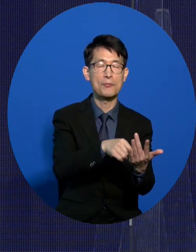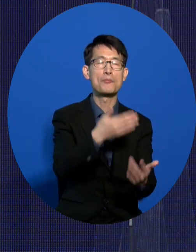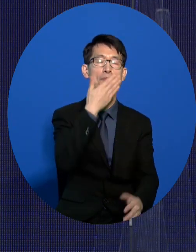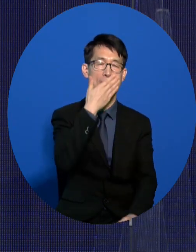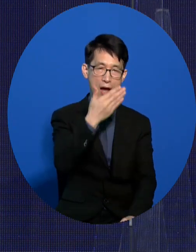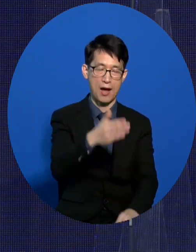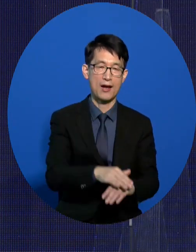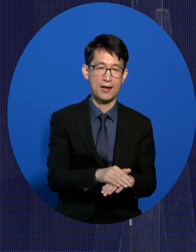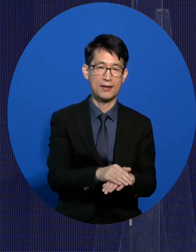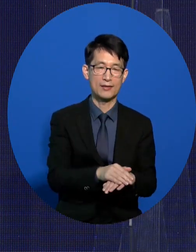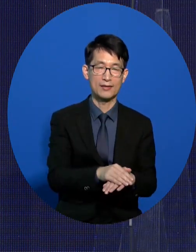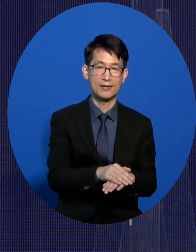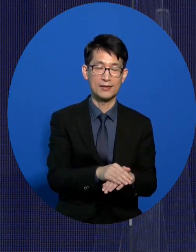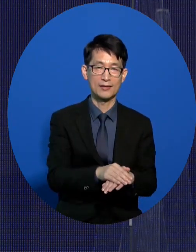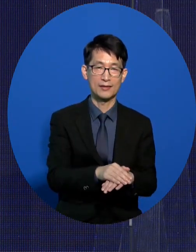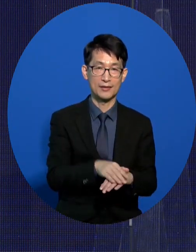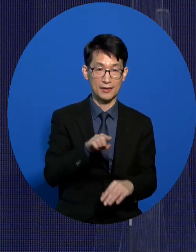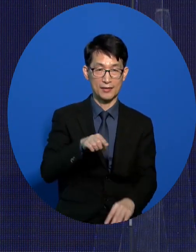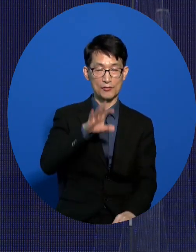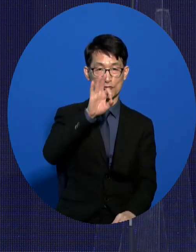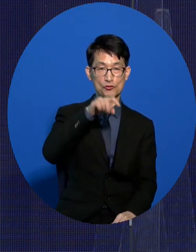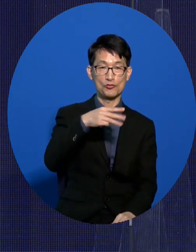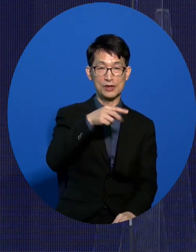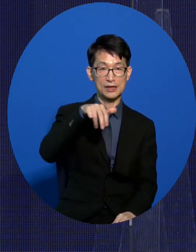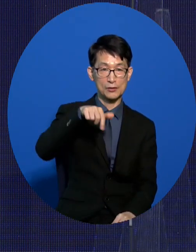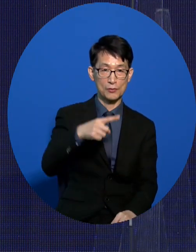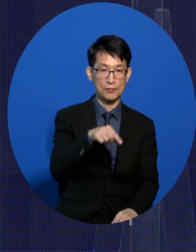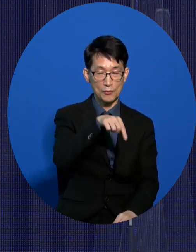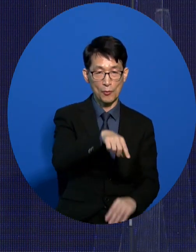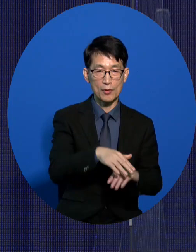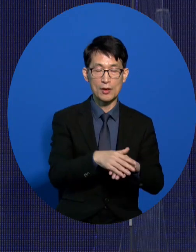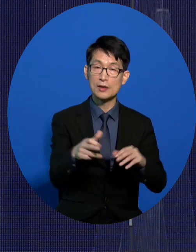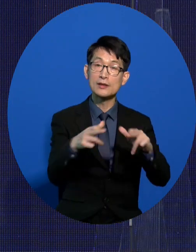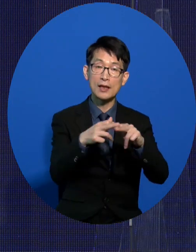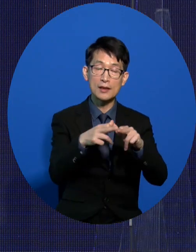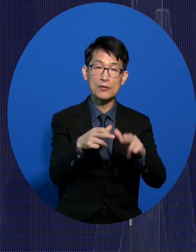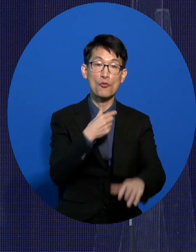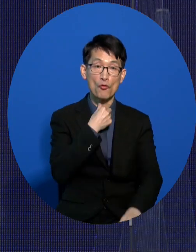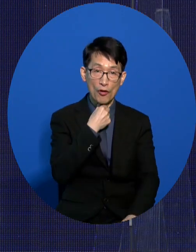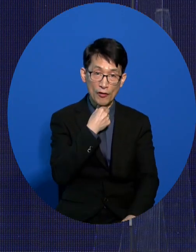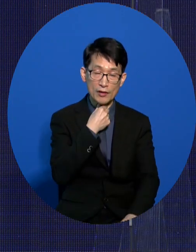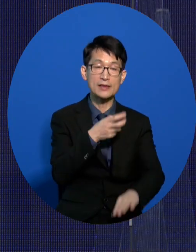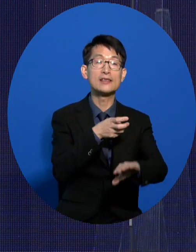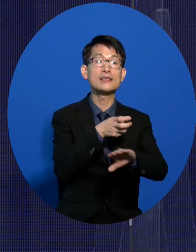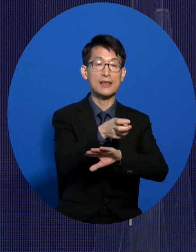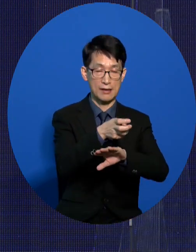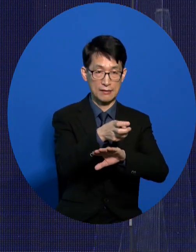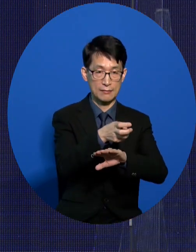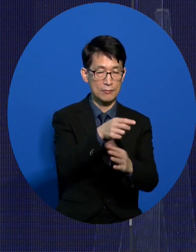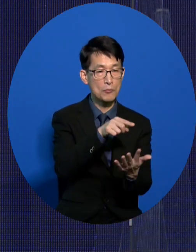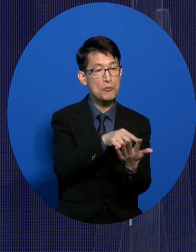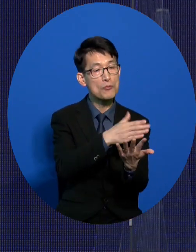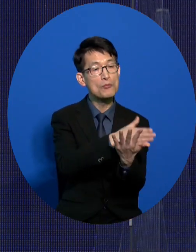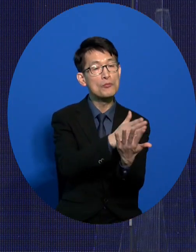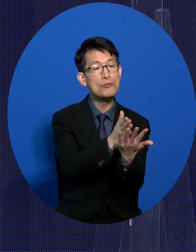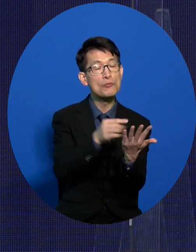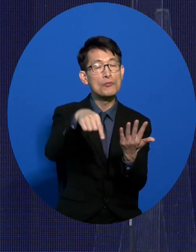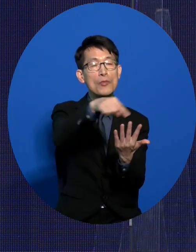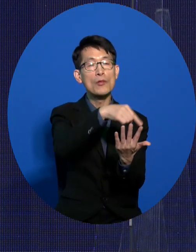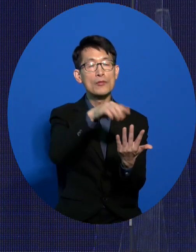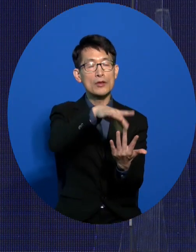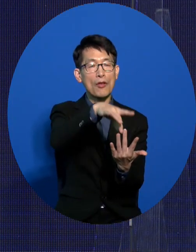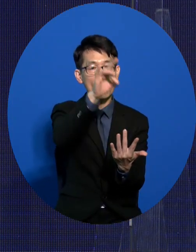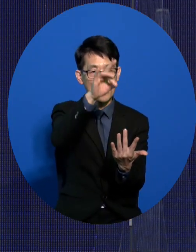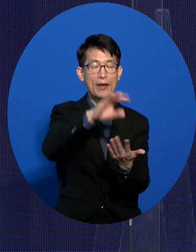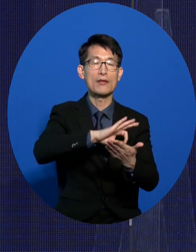it's in the case of the accessible transportation for mobility disadvantaged persons, it's